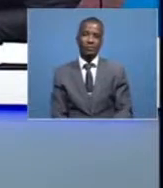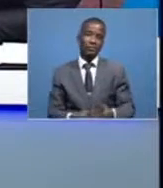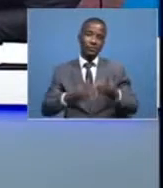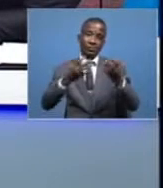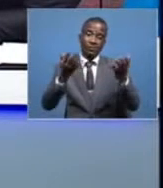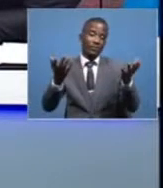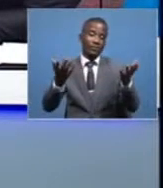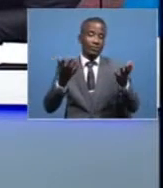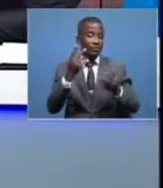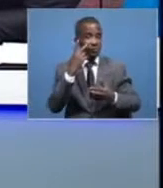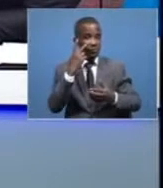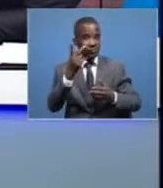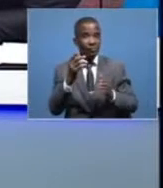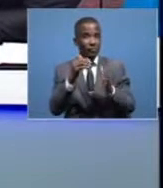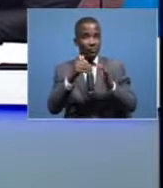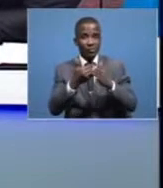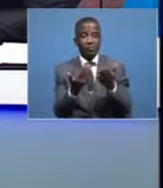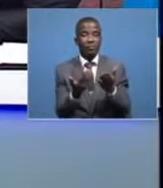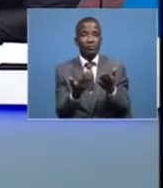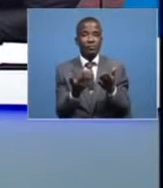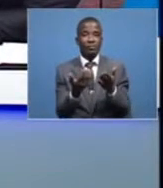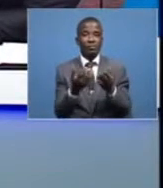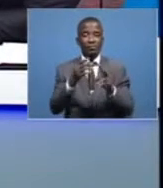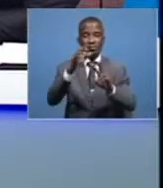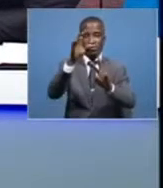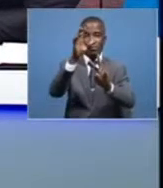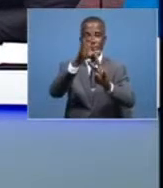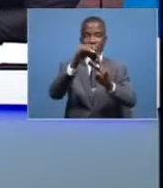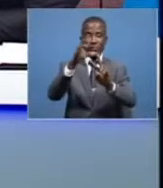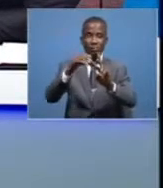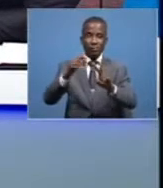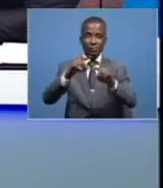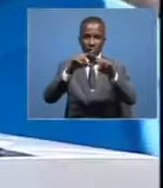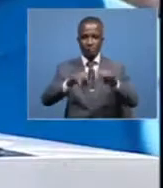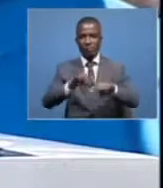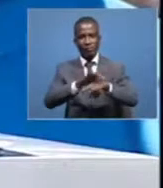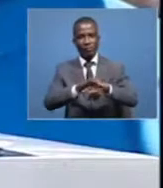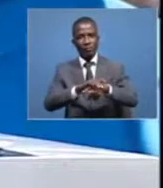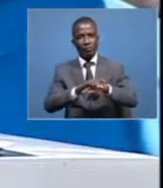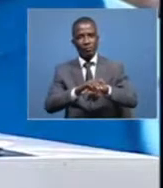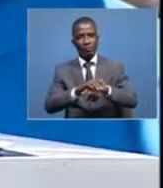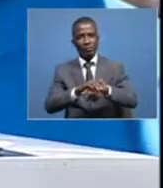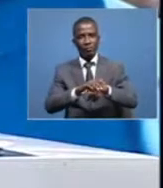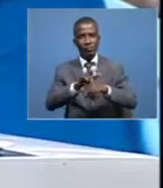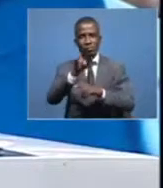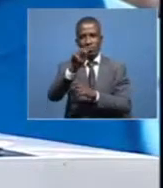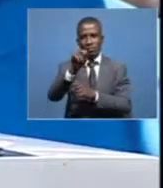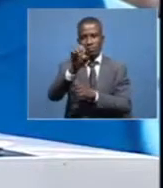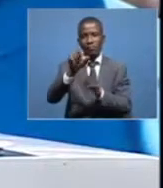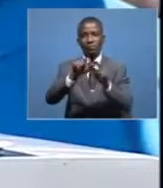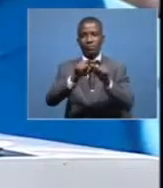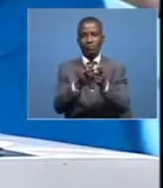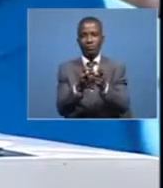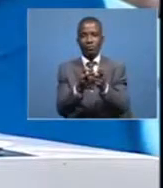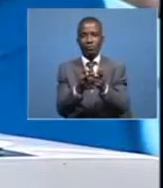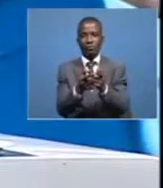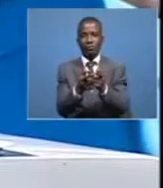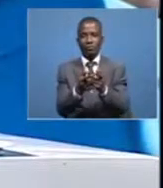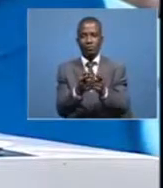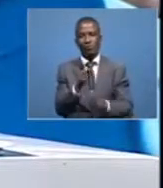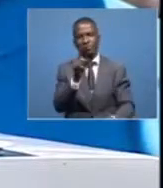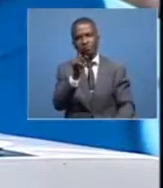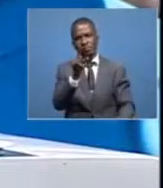we'll be looking at the options given, especially stated by the petitioner or the petitioner's lawyer. First of